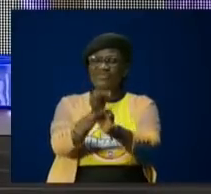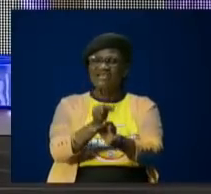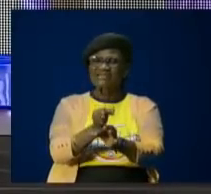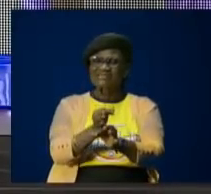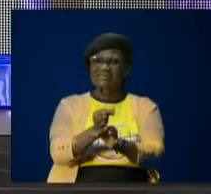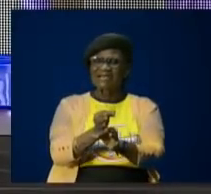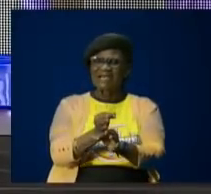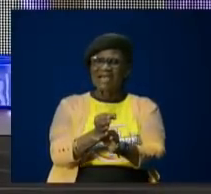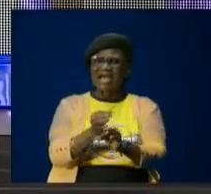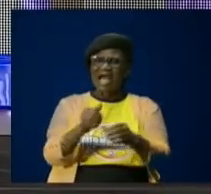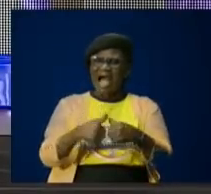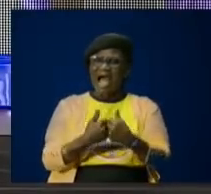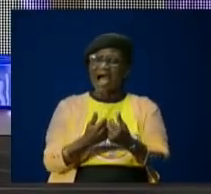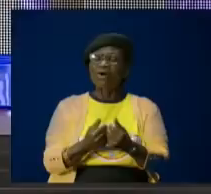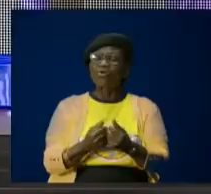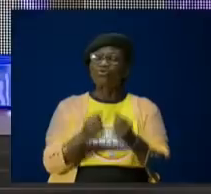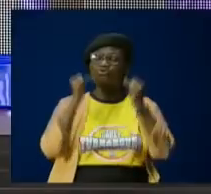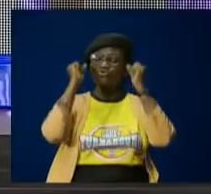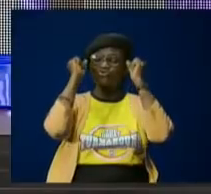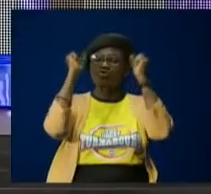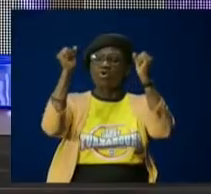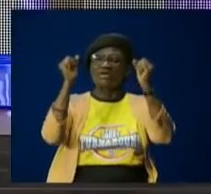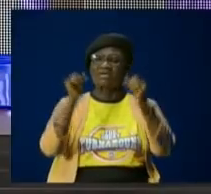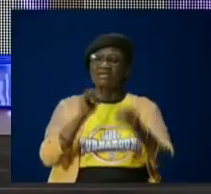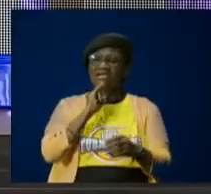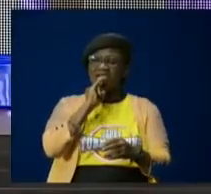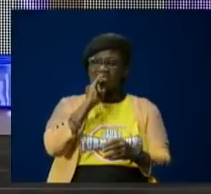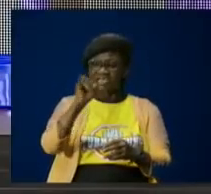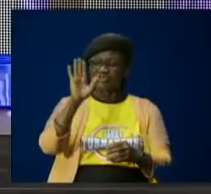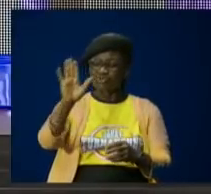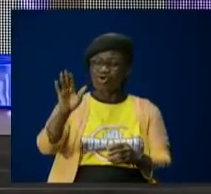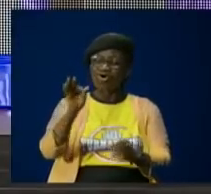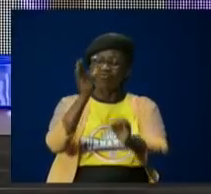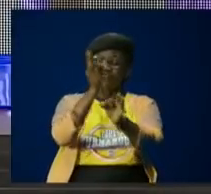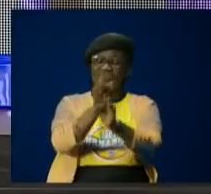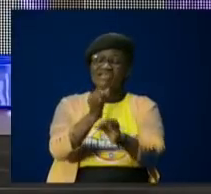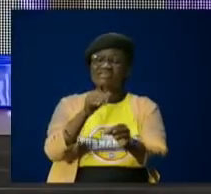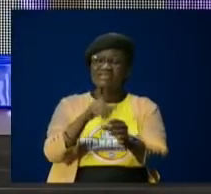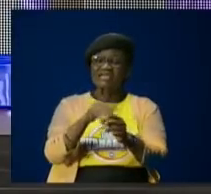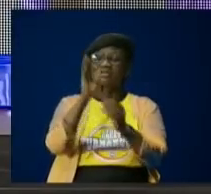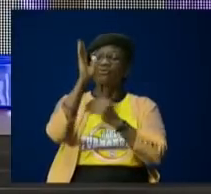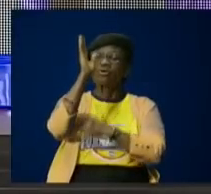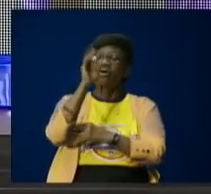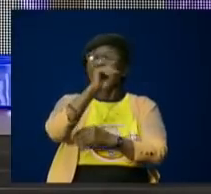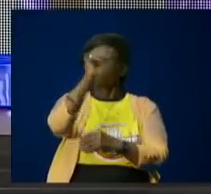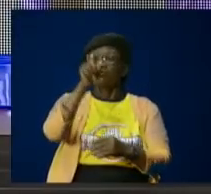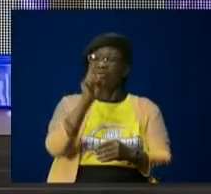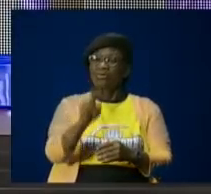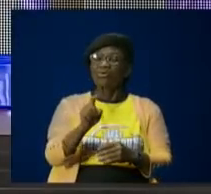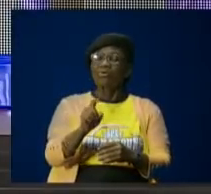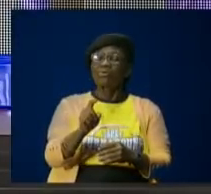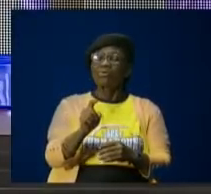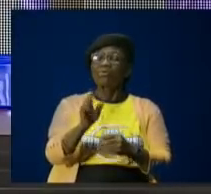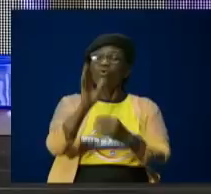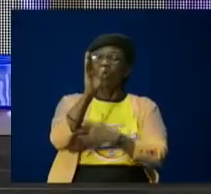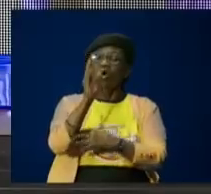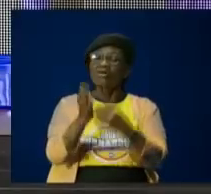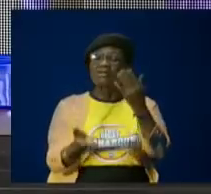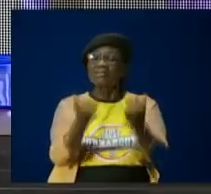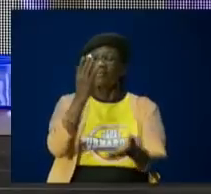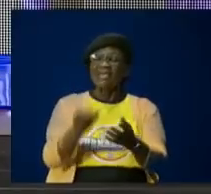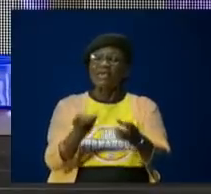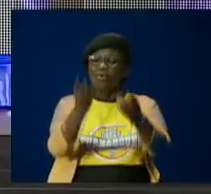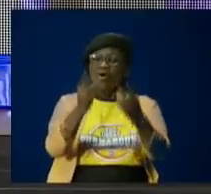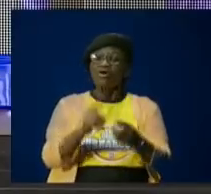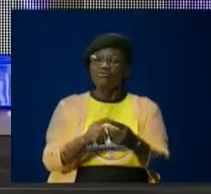How strong is your faith in God? God may want to use a storm to teach you.